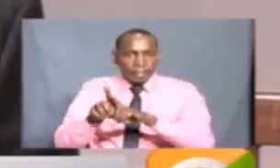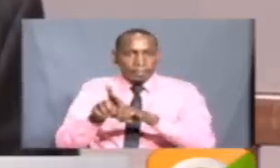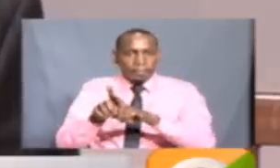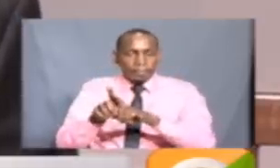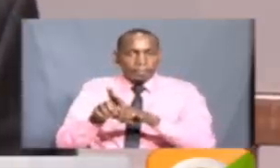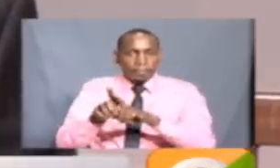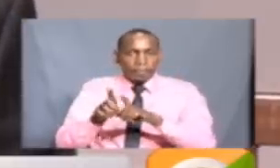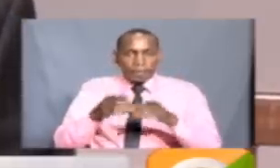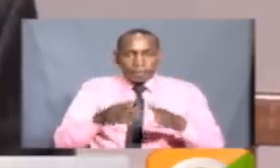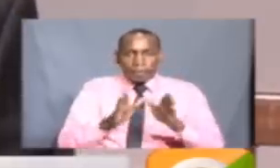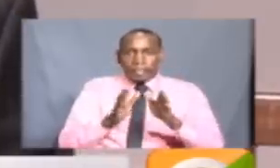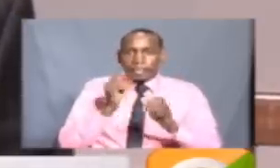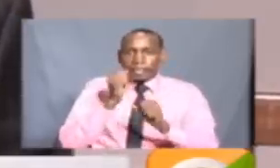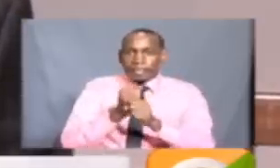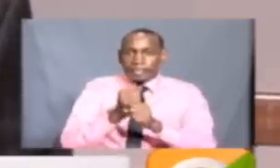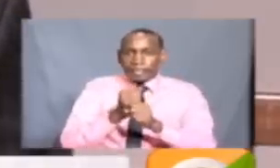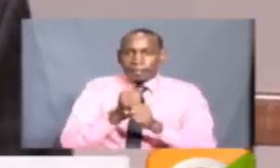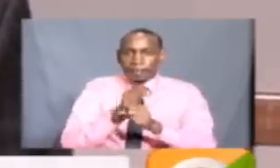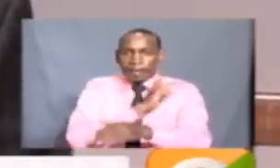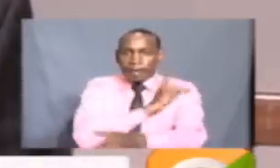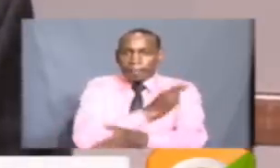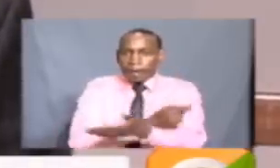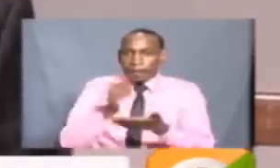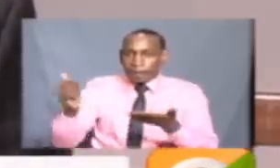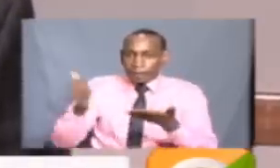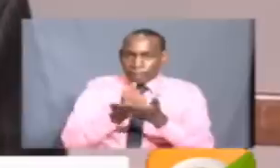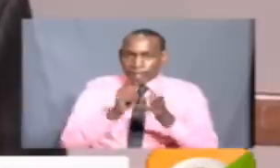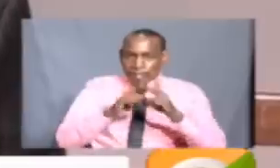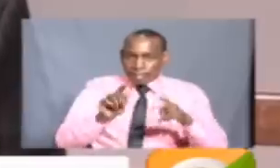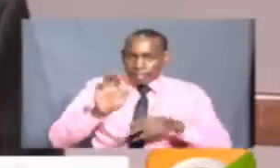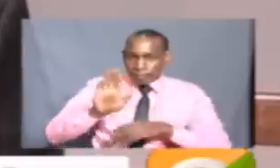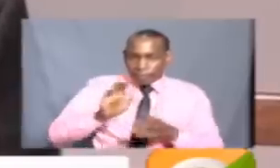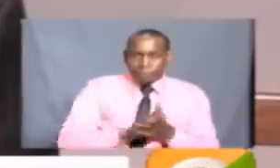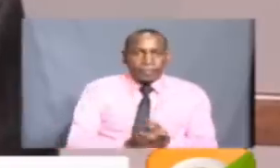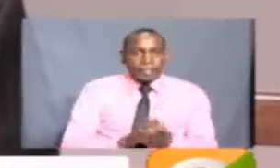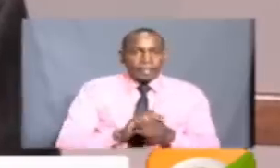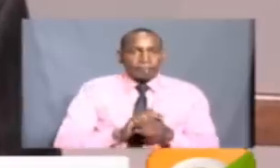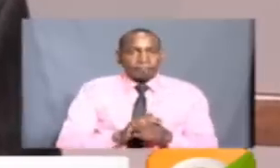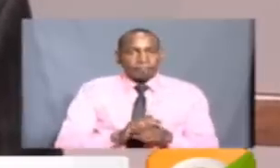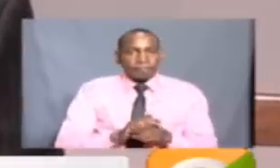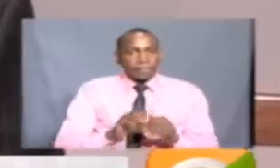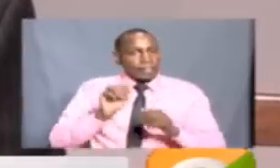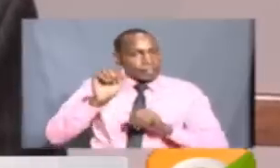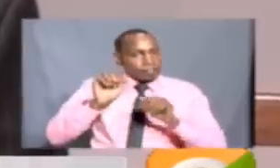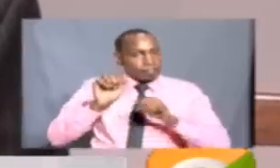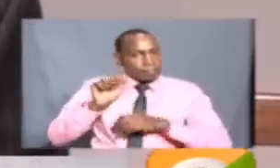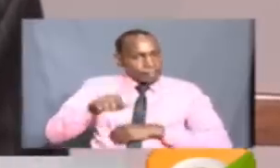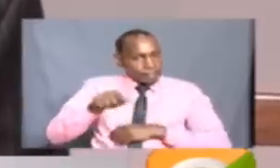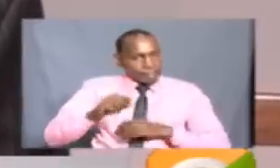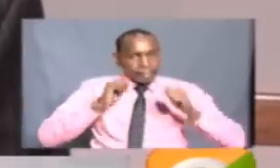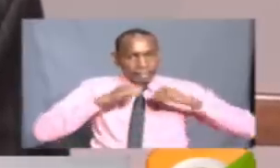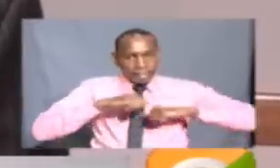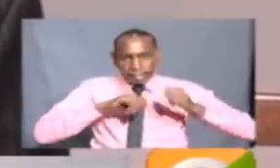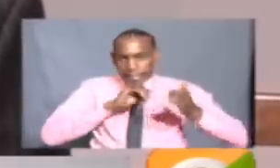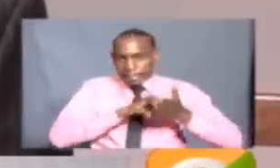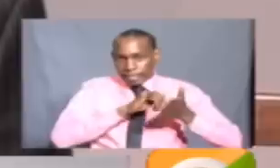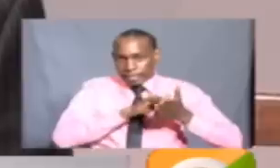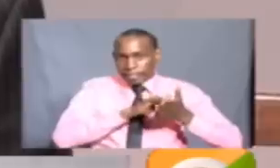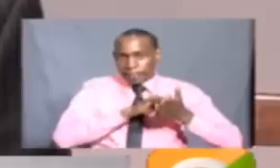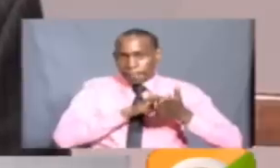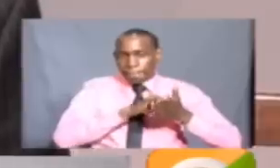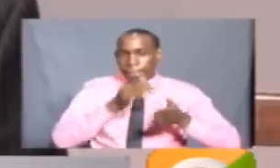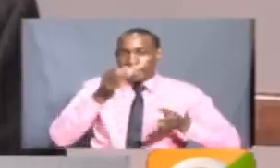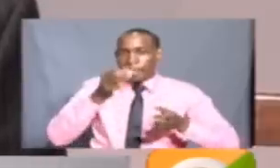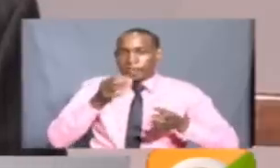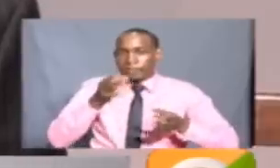exercised the power of hiring. Let us start there. Yes, we agree that the